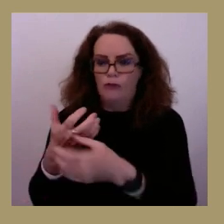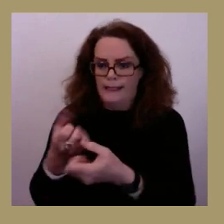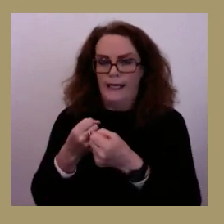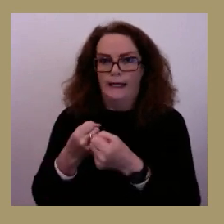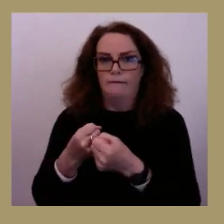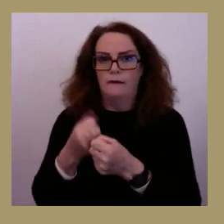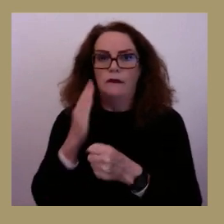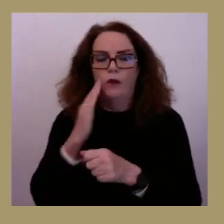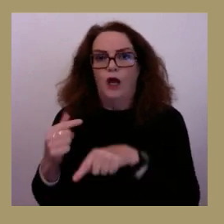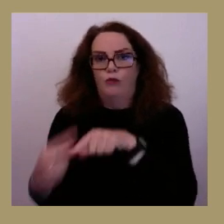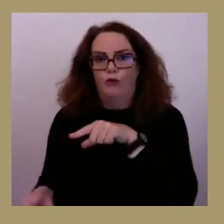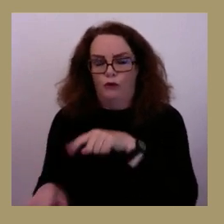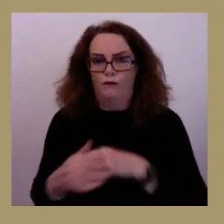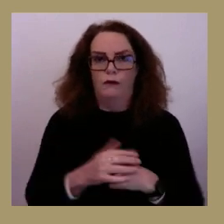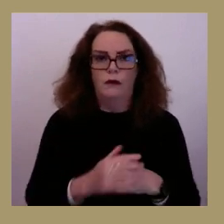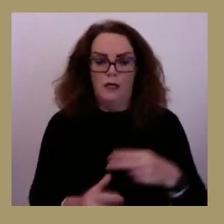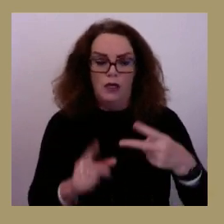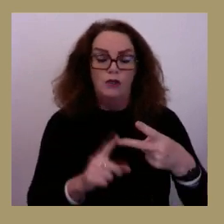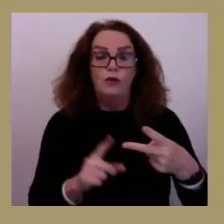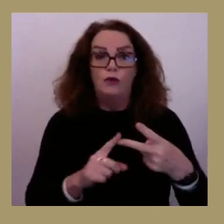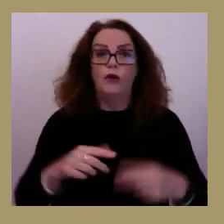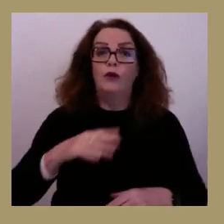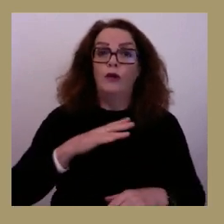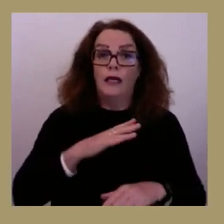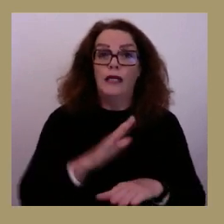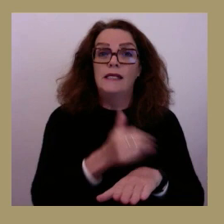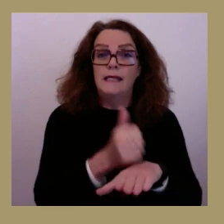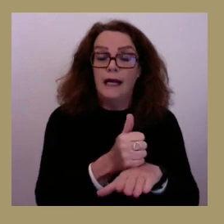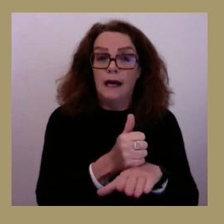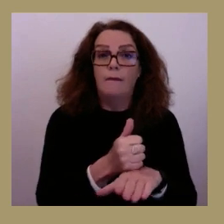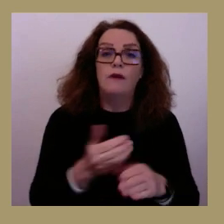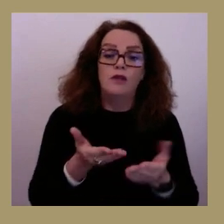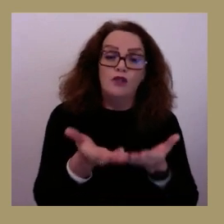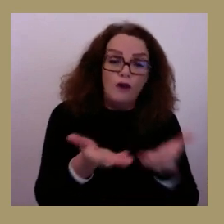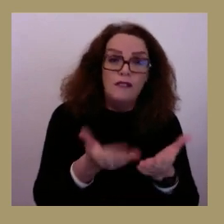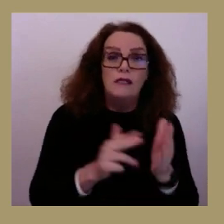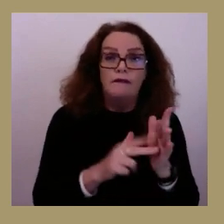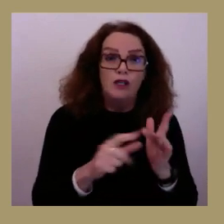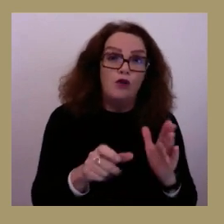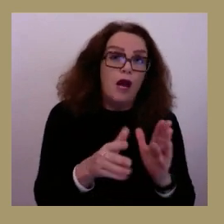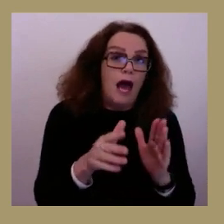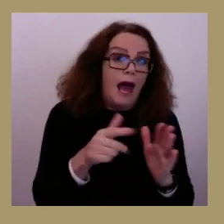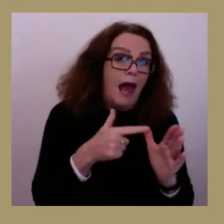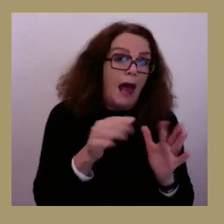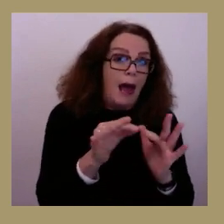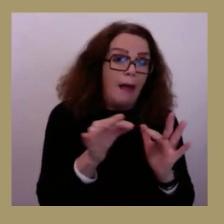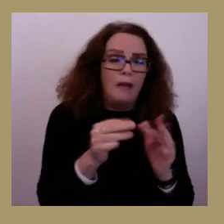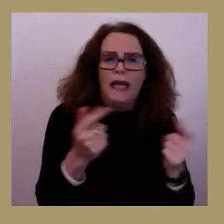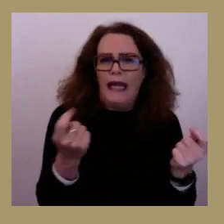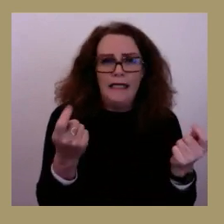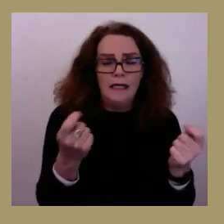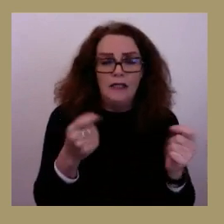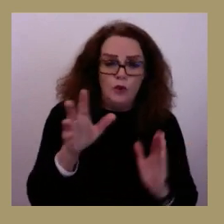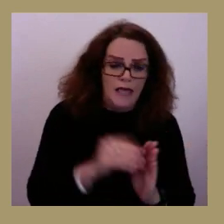number two, the Service Victoria app on their smartphone, easily downloadable depending on the operating system that you actually have via